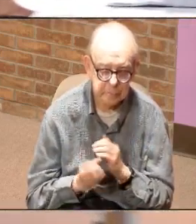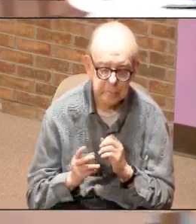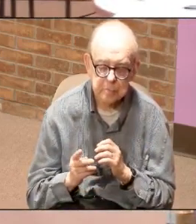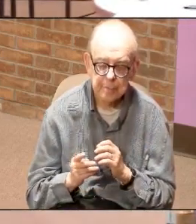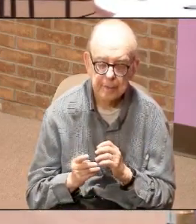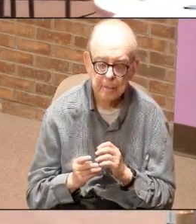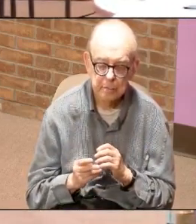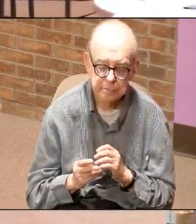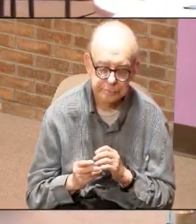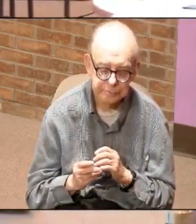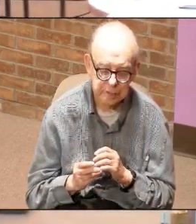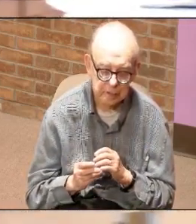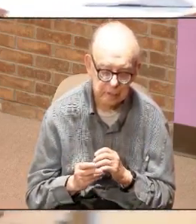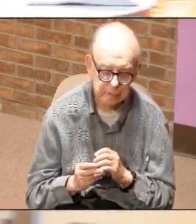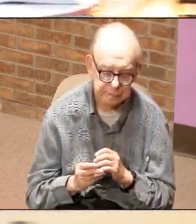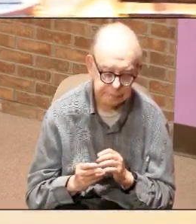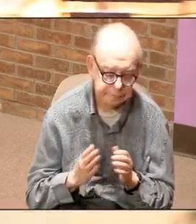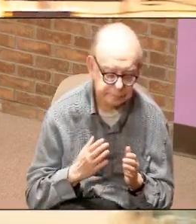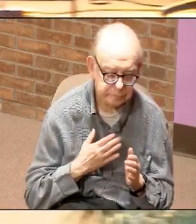Okay?